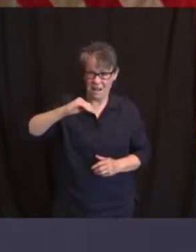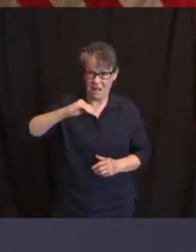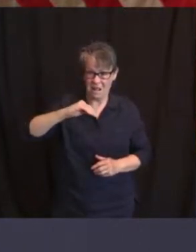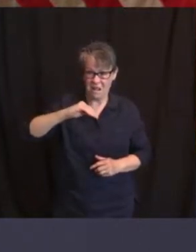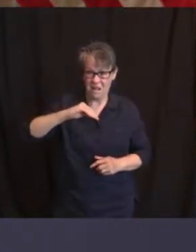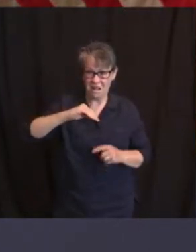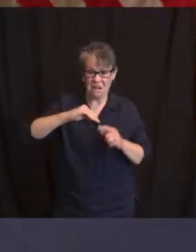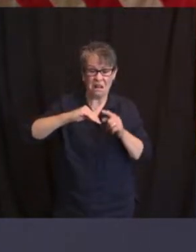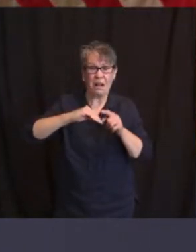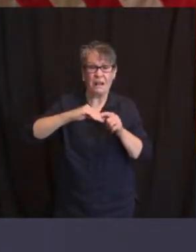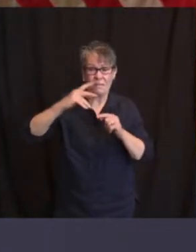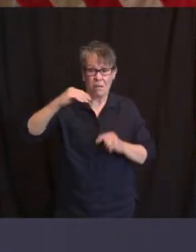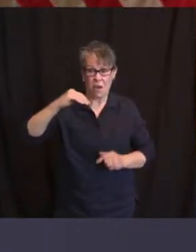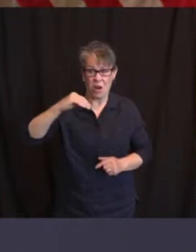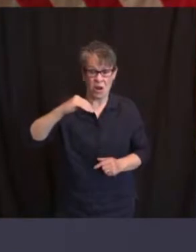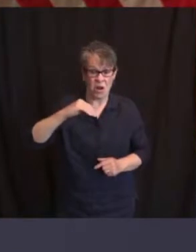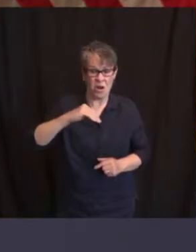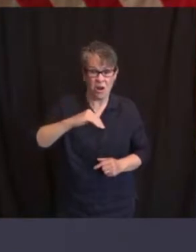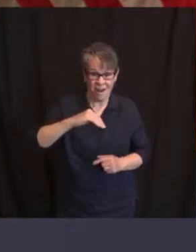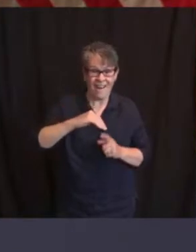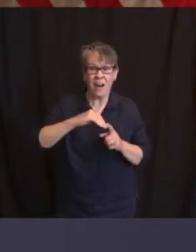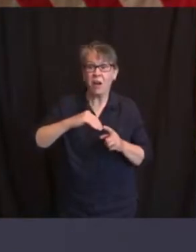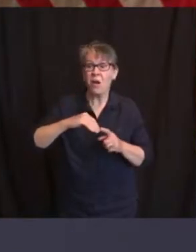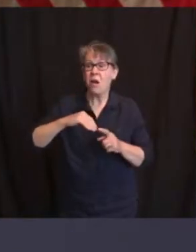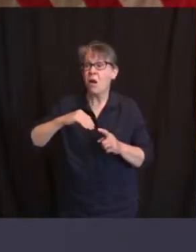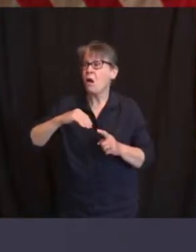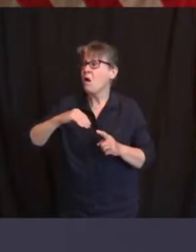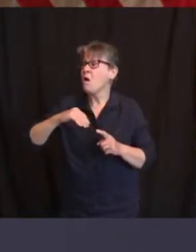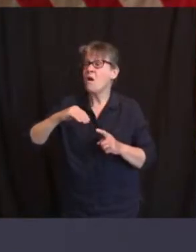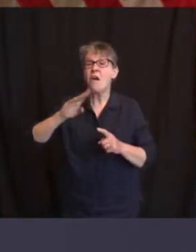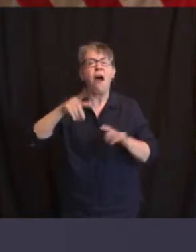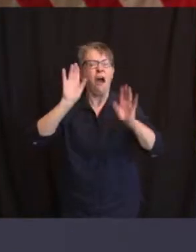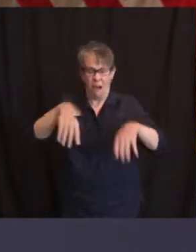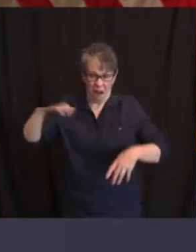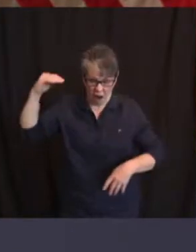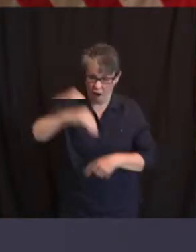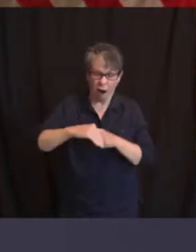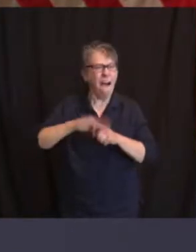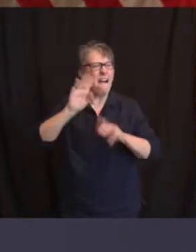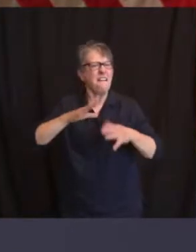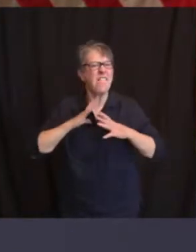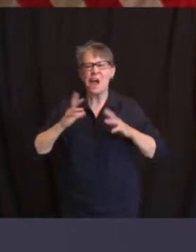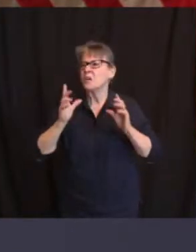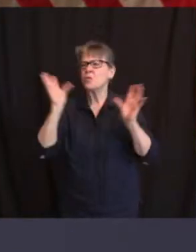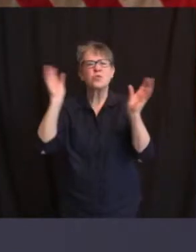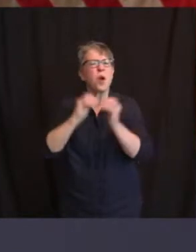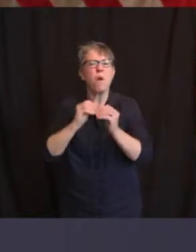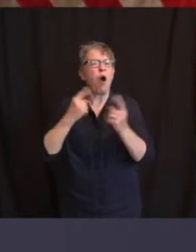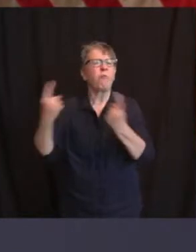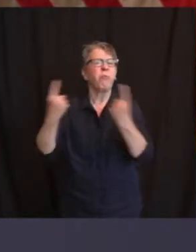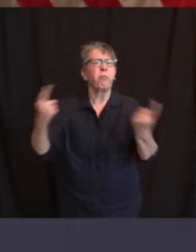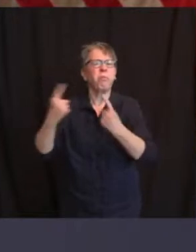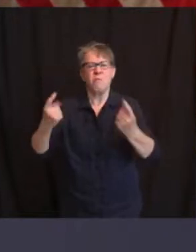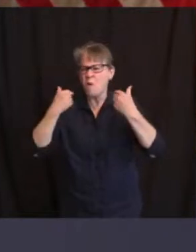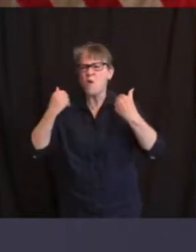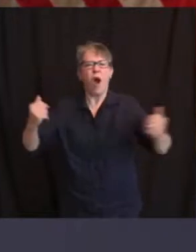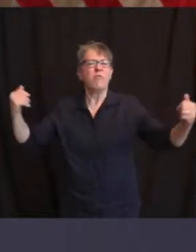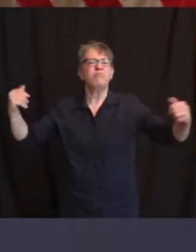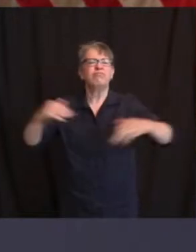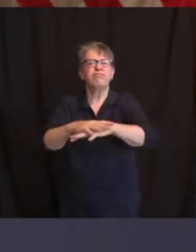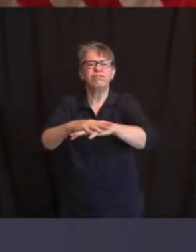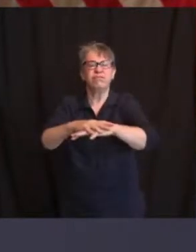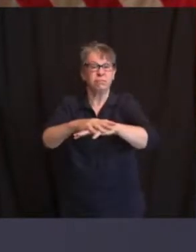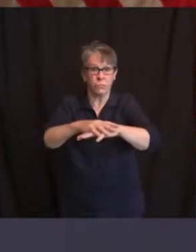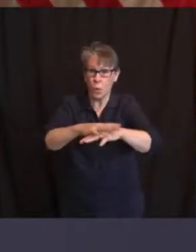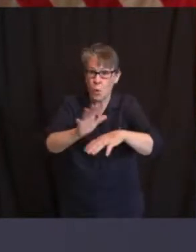restrictions and what the impact is in terms of where the virus, that curve then heads, versus if you held on